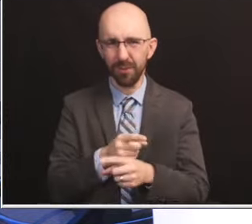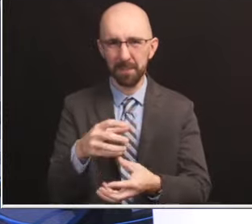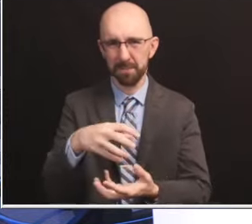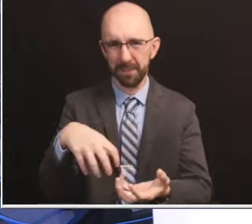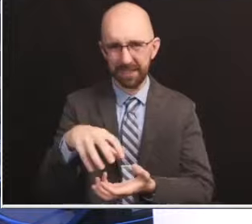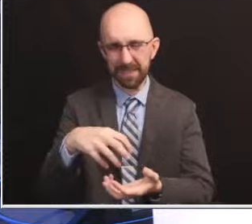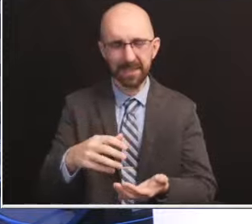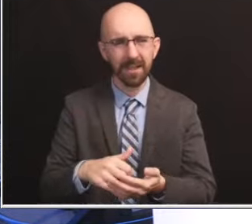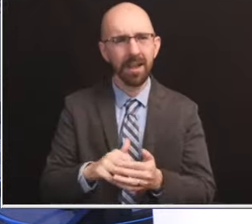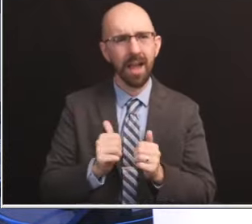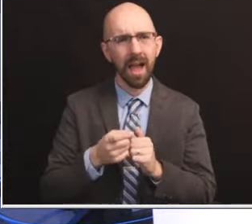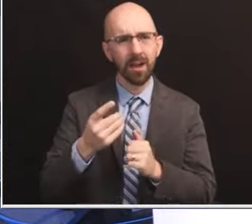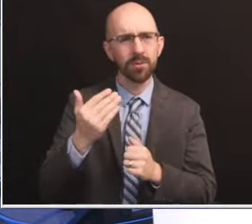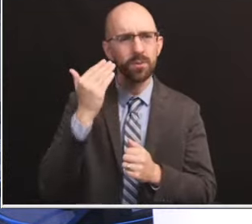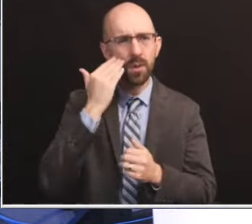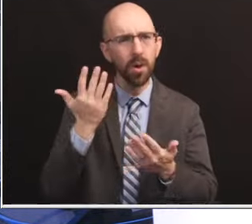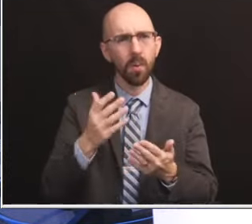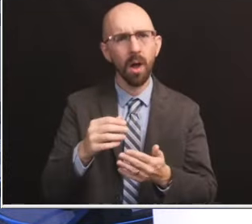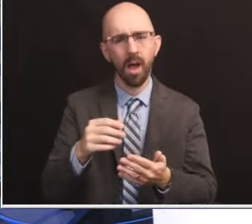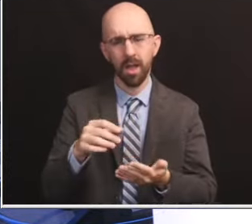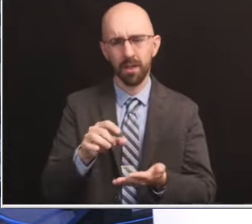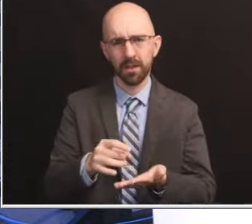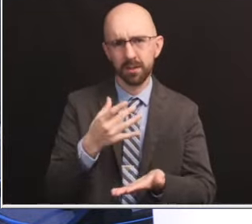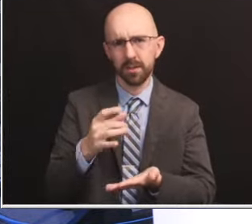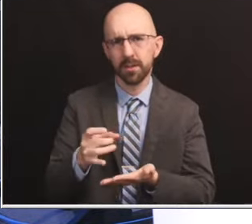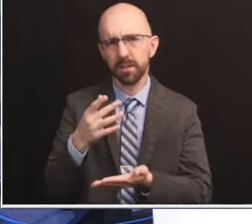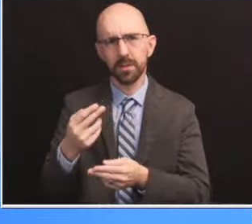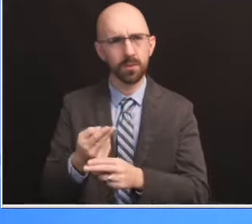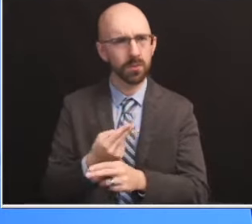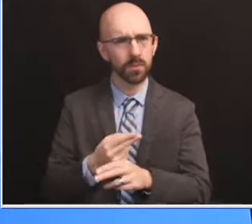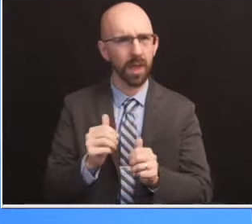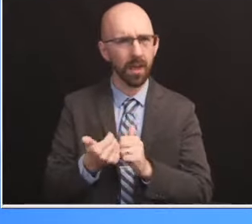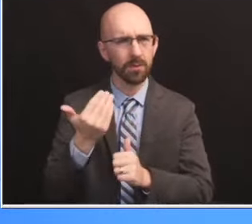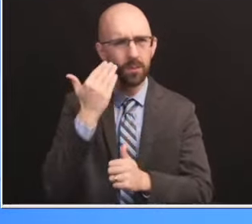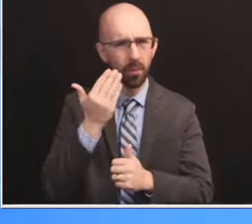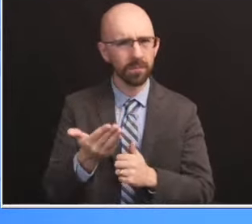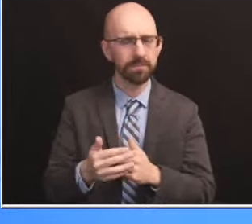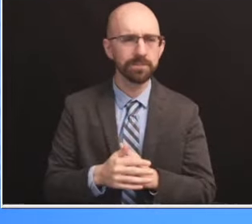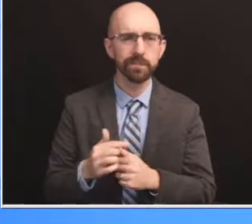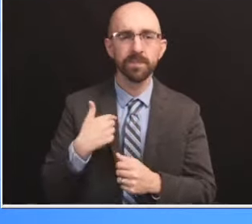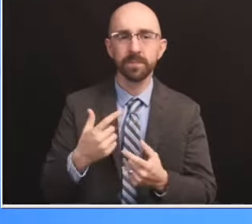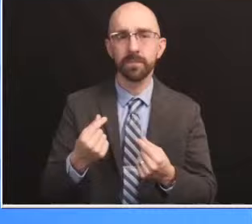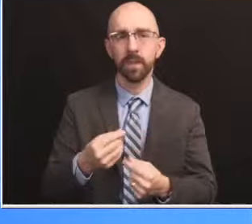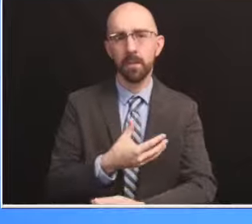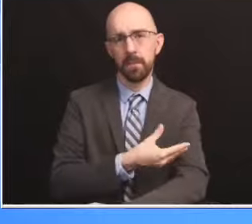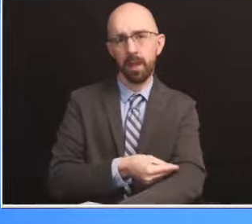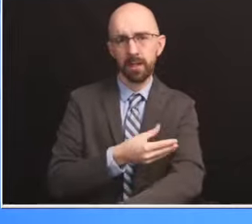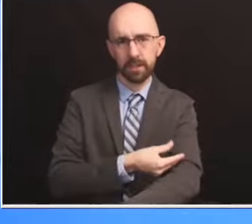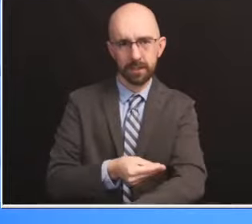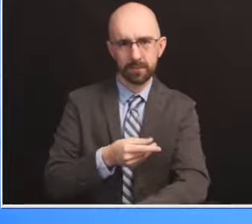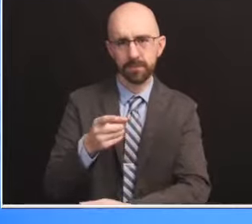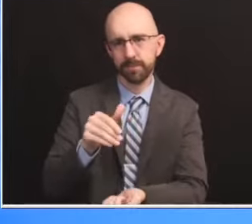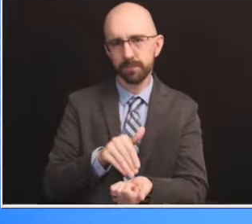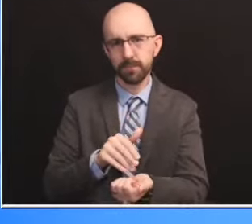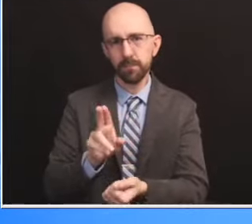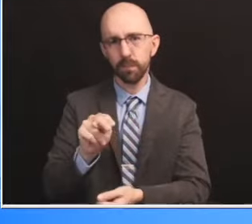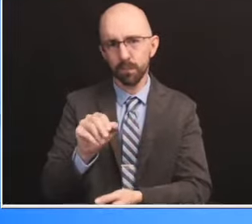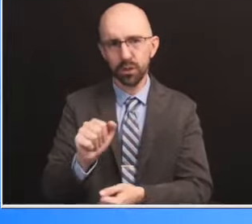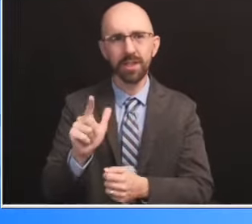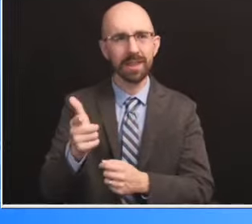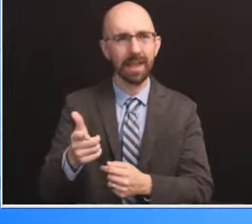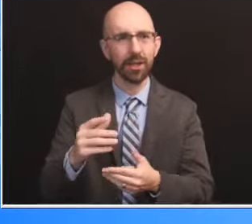did you know what supplements to take? So I did a blood test, which Dr. Burns later said he would